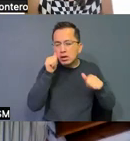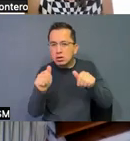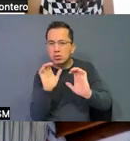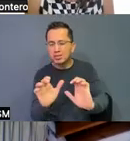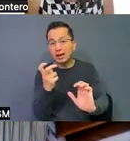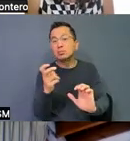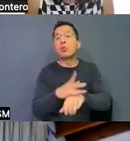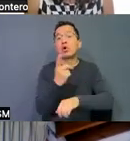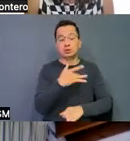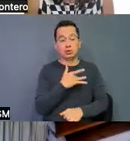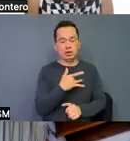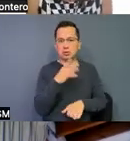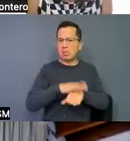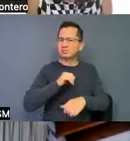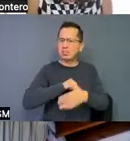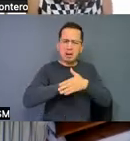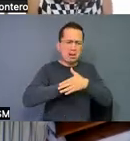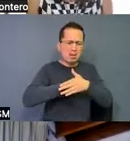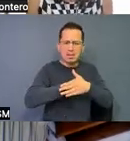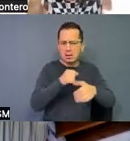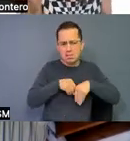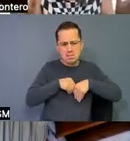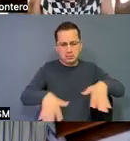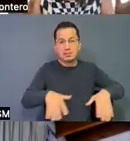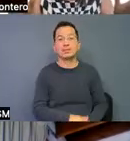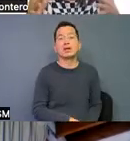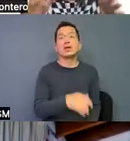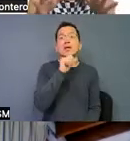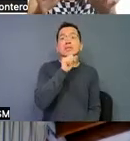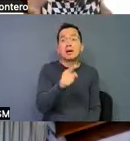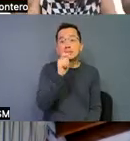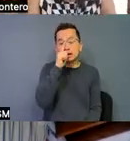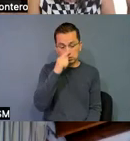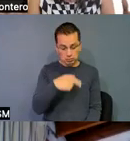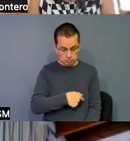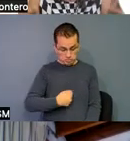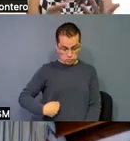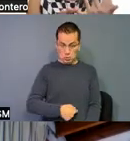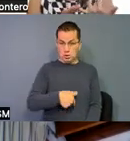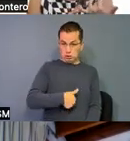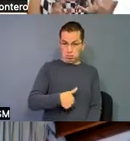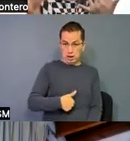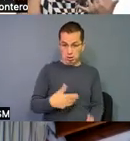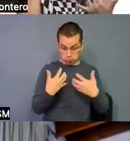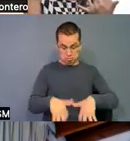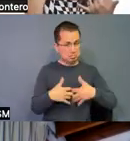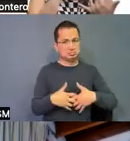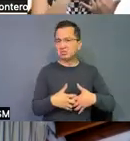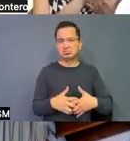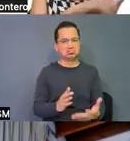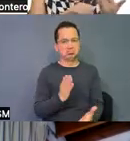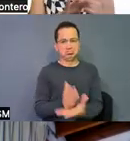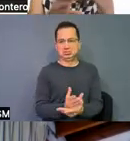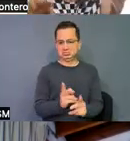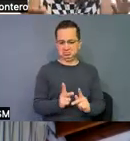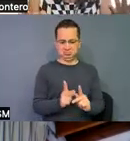the digestive system shuts down completely because energy is needed somewhere else. Peristalsis, which is the movement of